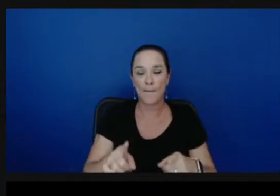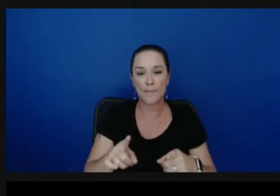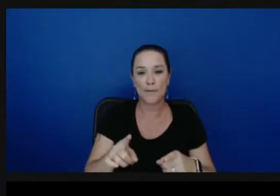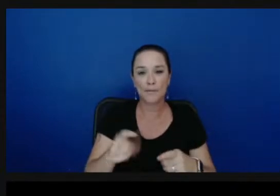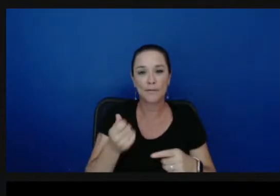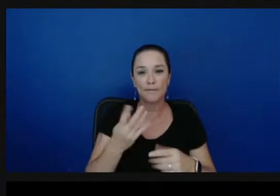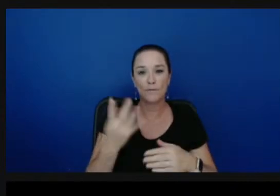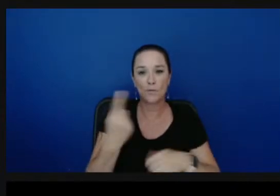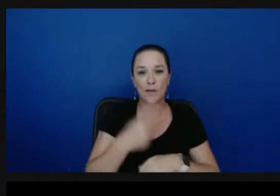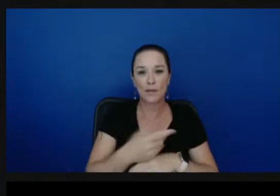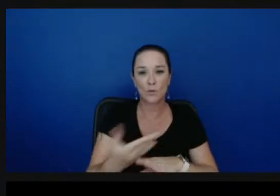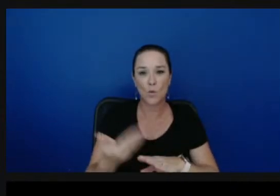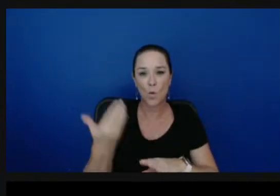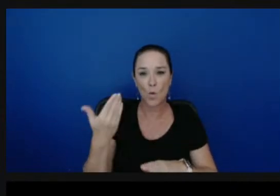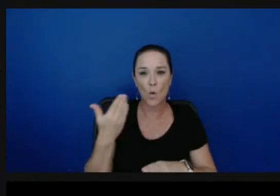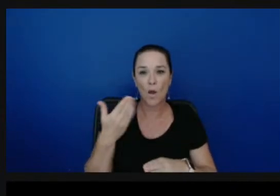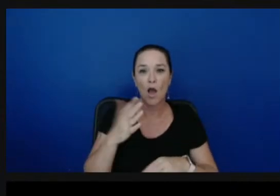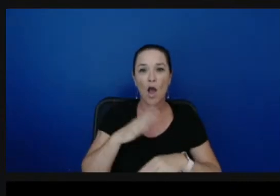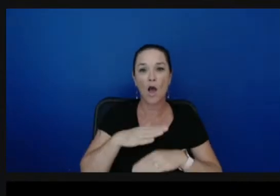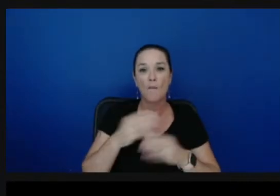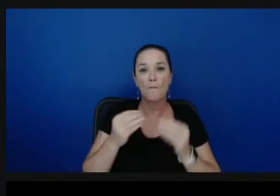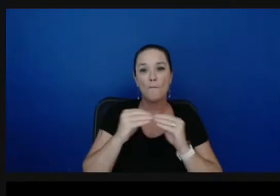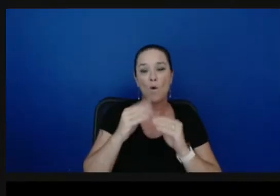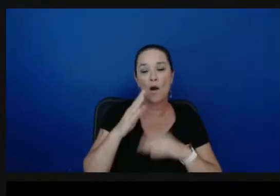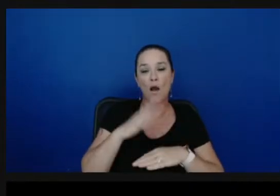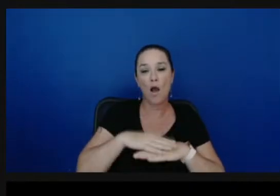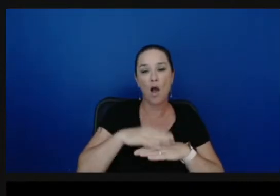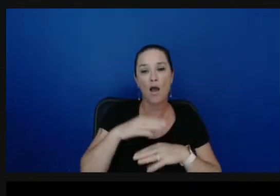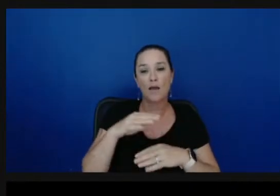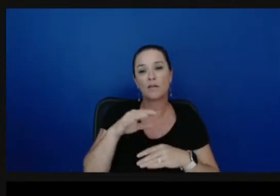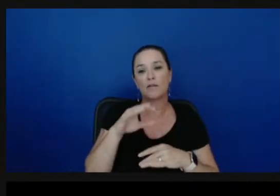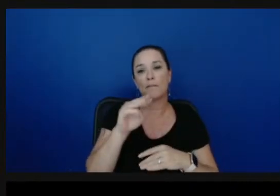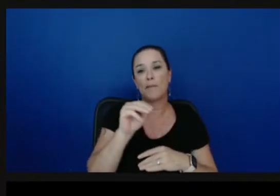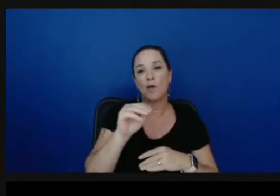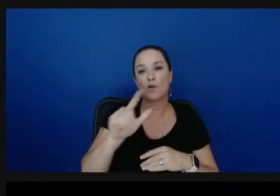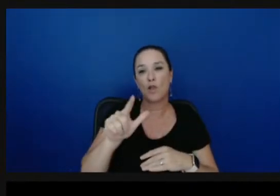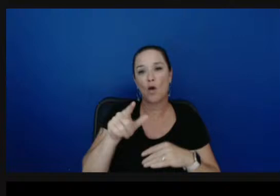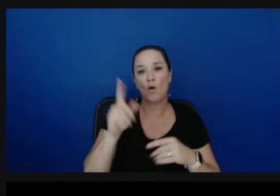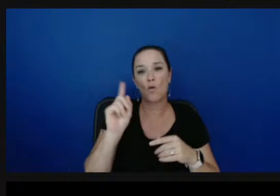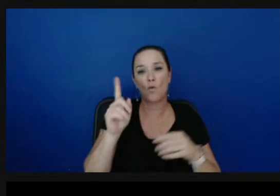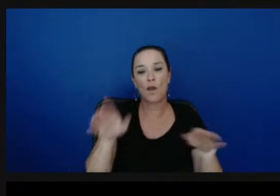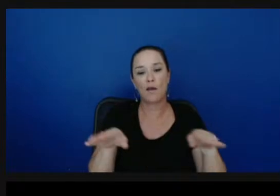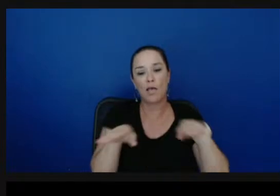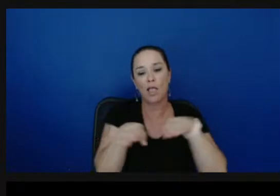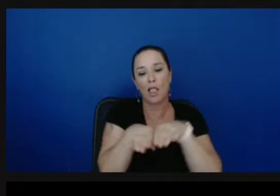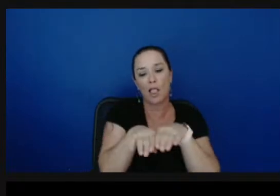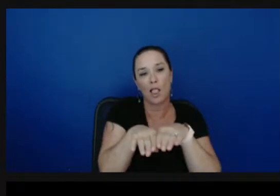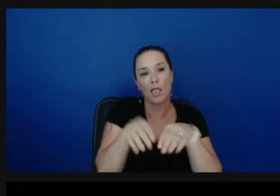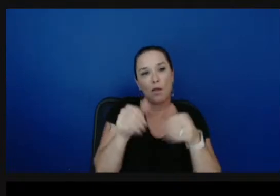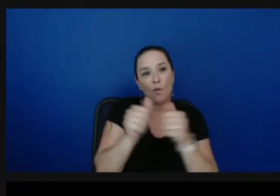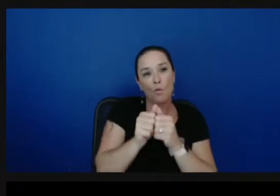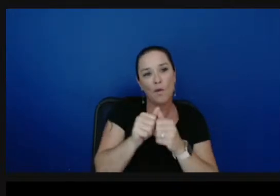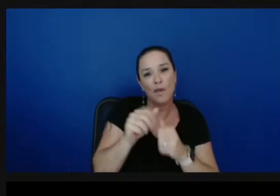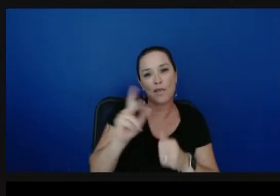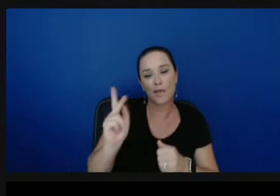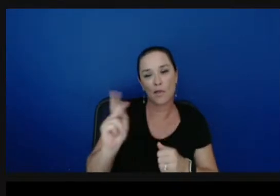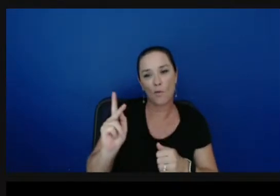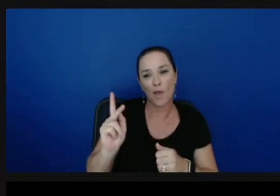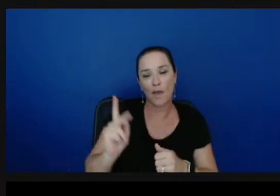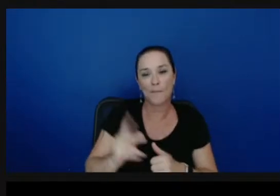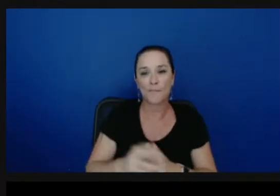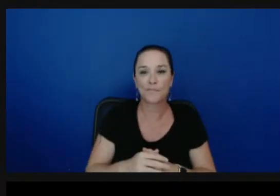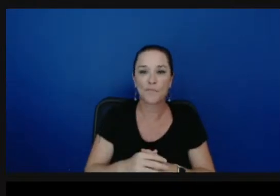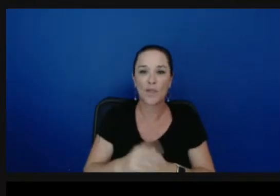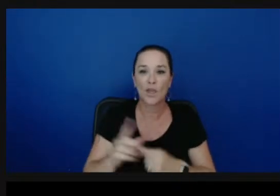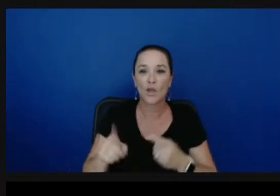of Maunaloa, where it buttresses up against Kīlauea and its movement. So as Kīlauea moves, the whole thing, as it adjusts,